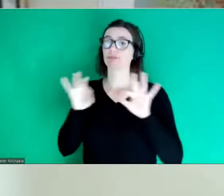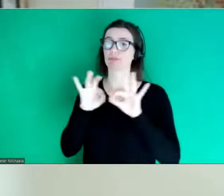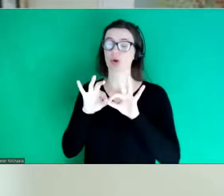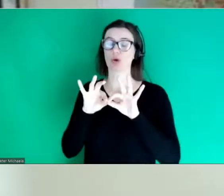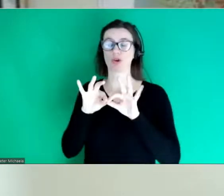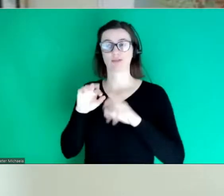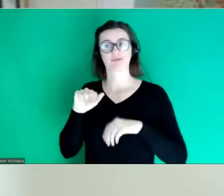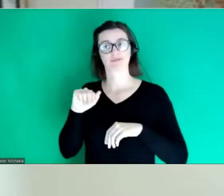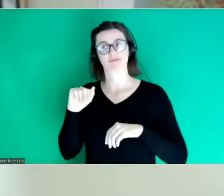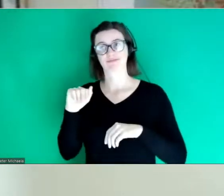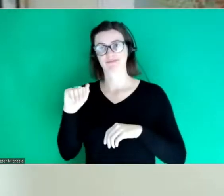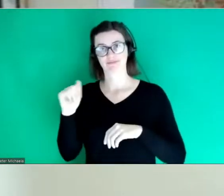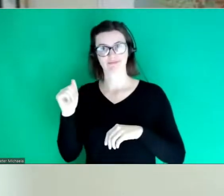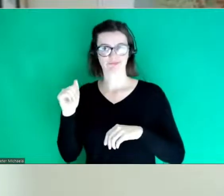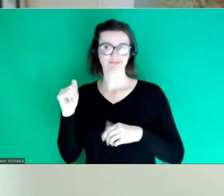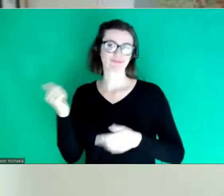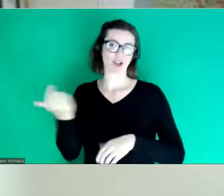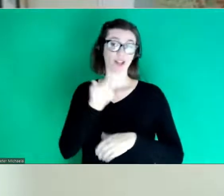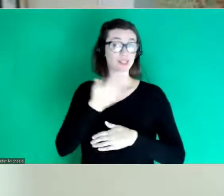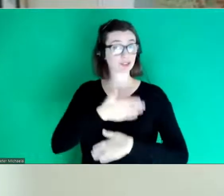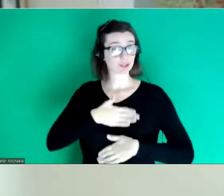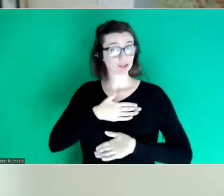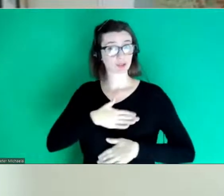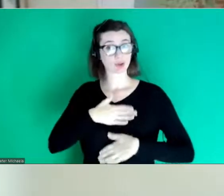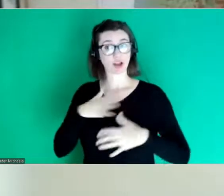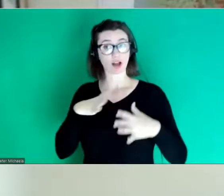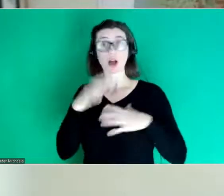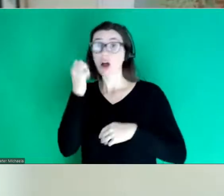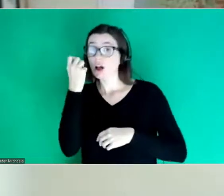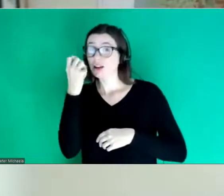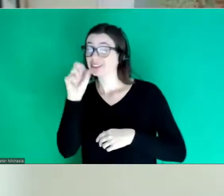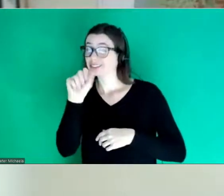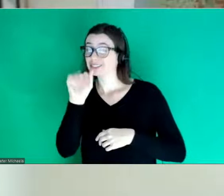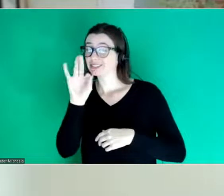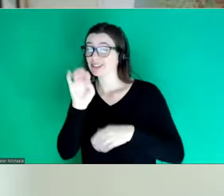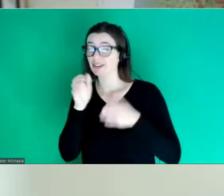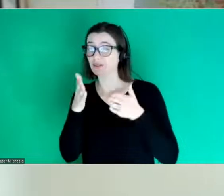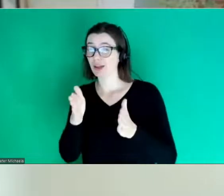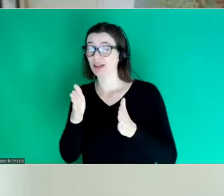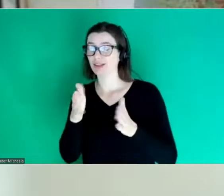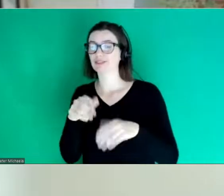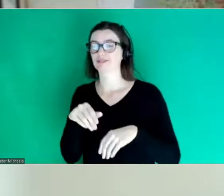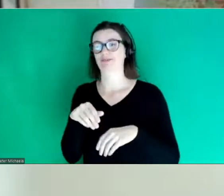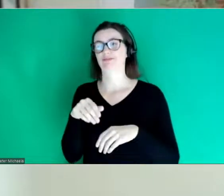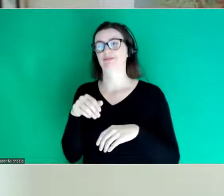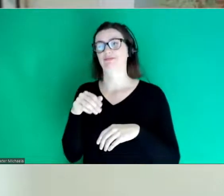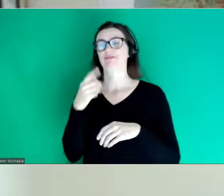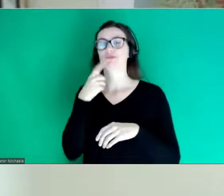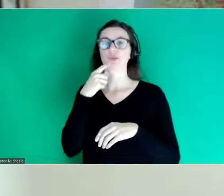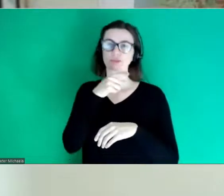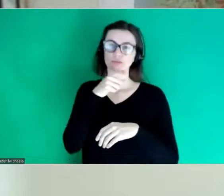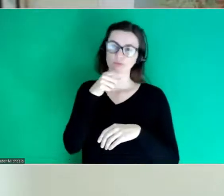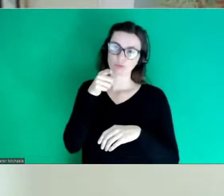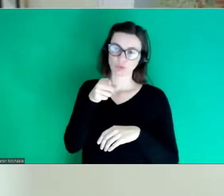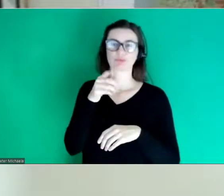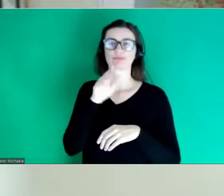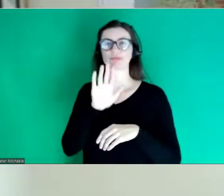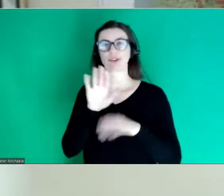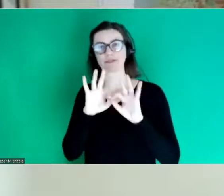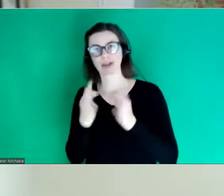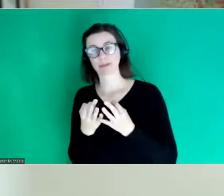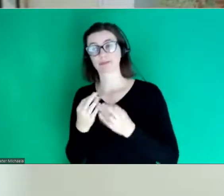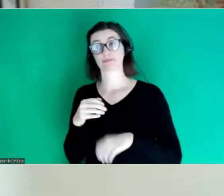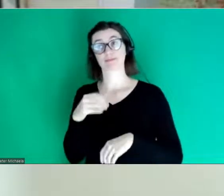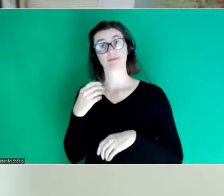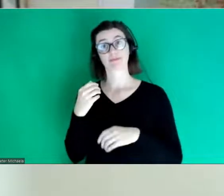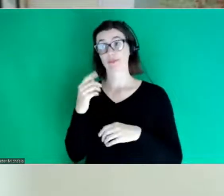enjoying those holidays in the safest way possible for you and your family. And one of those ways is definitely